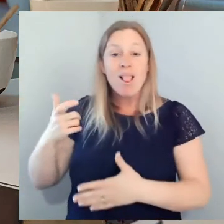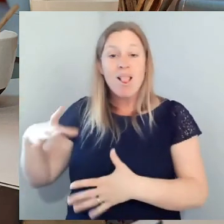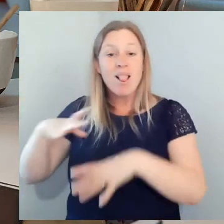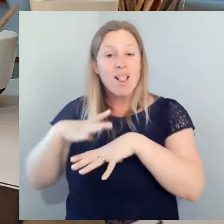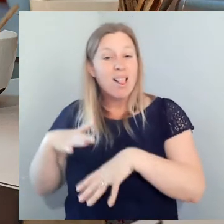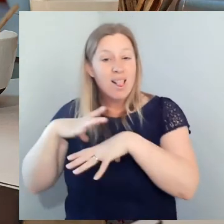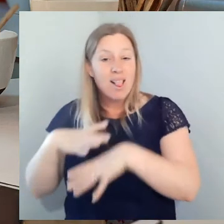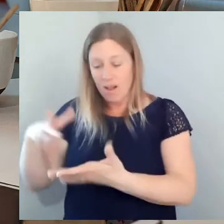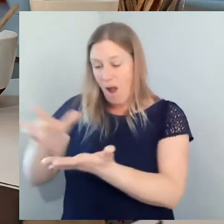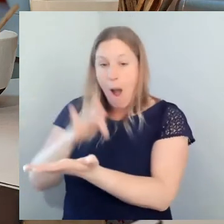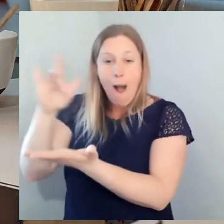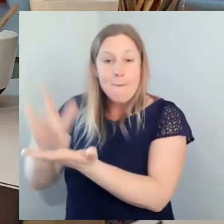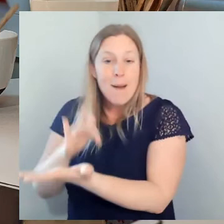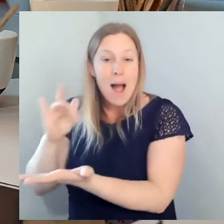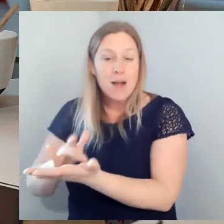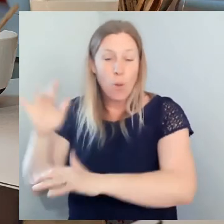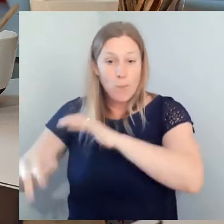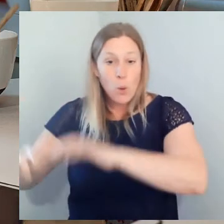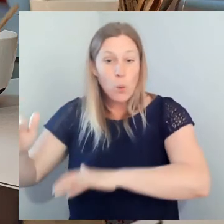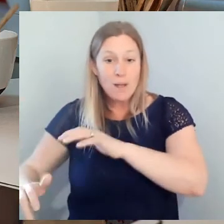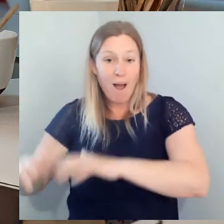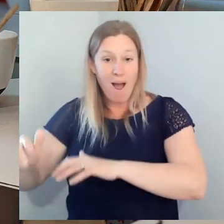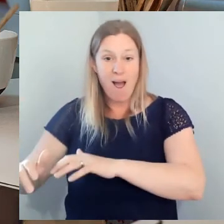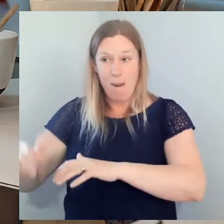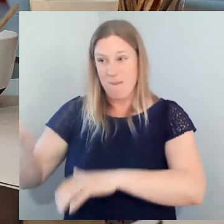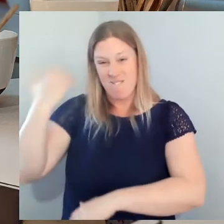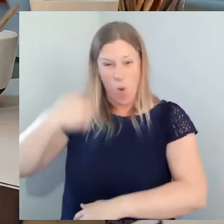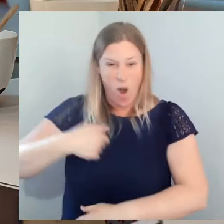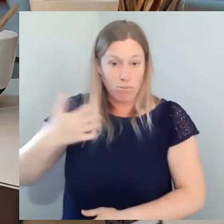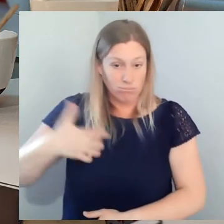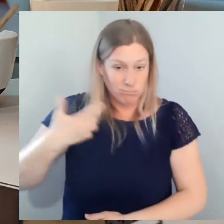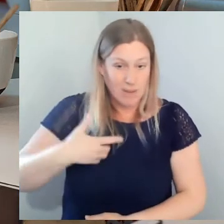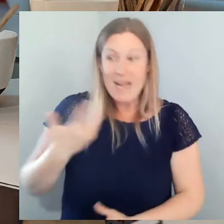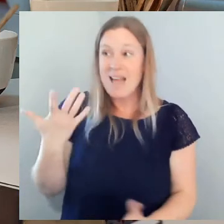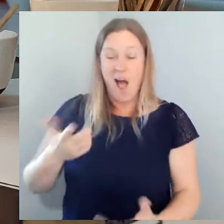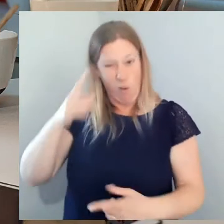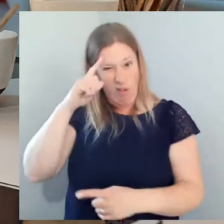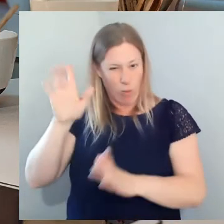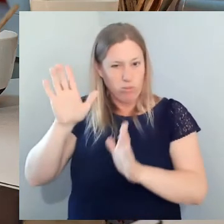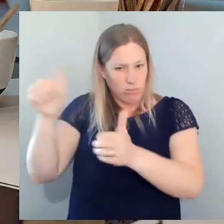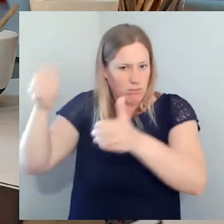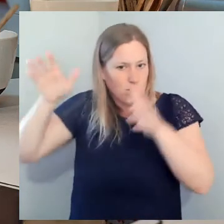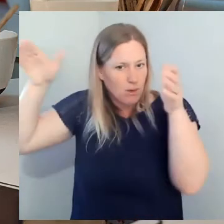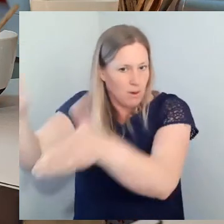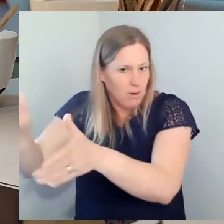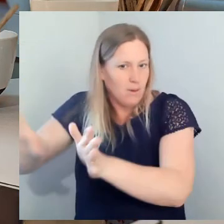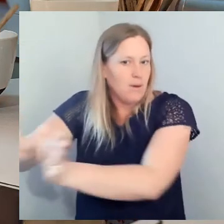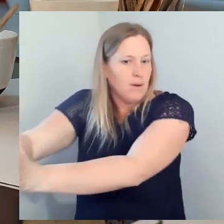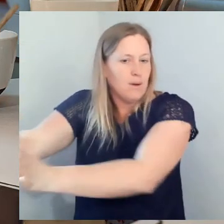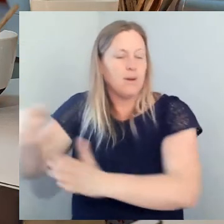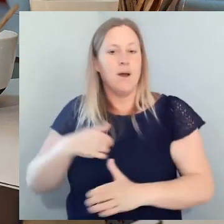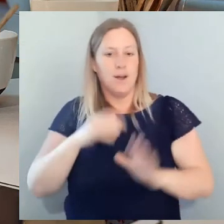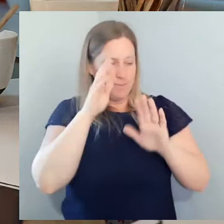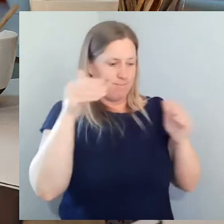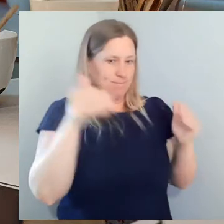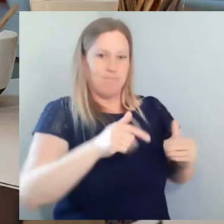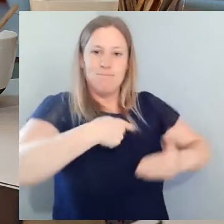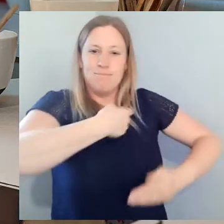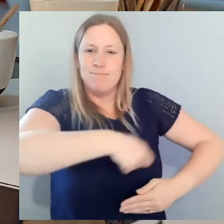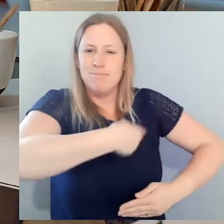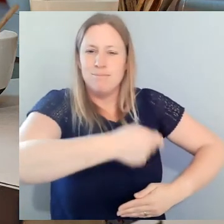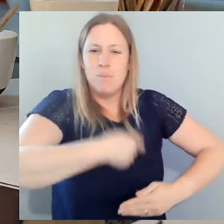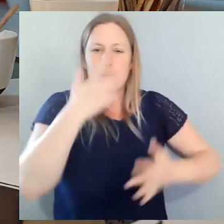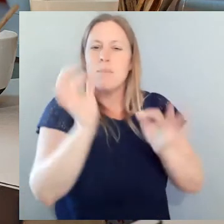computers, iPads, whatever, which I used to complain about. Rather hoped they would become absorbed while I settled into